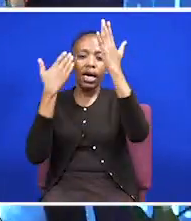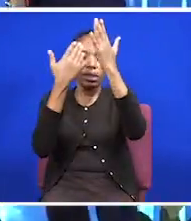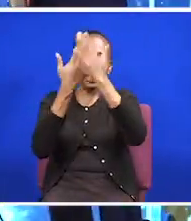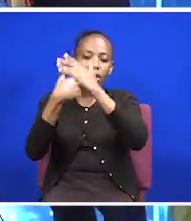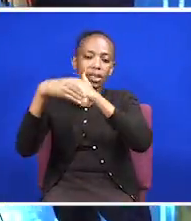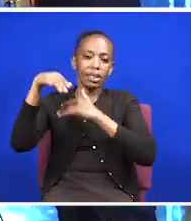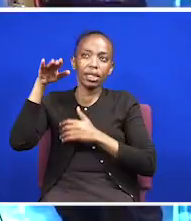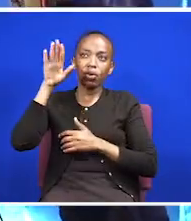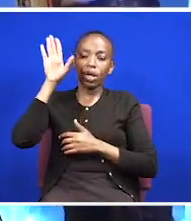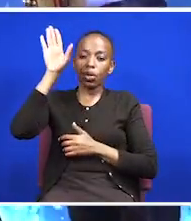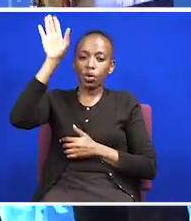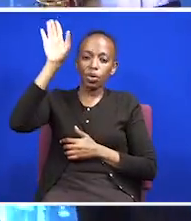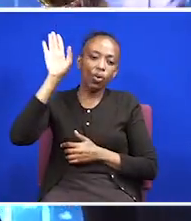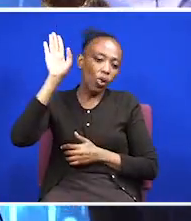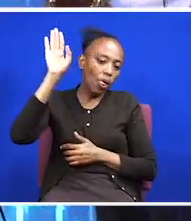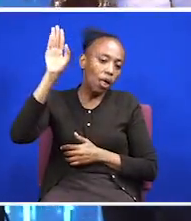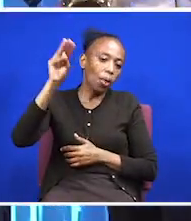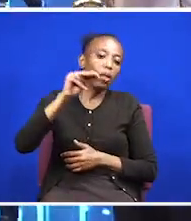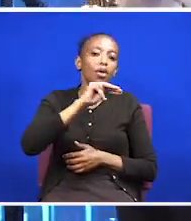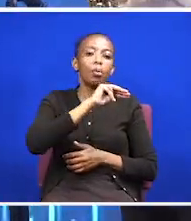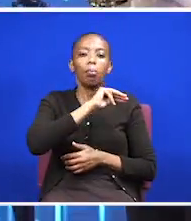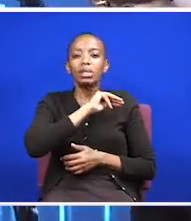nasema asante kwako